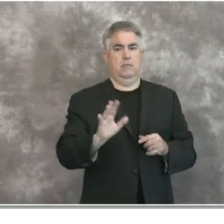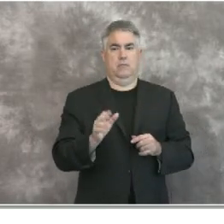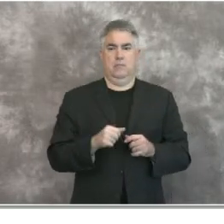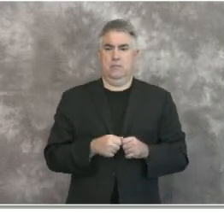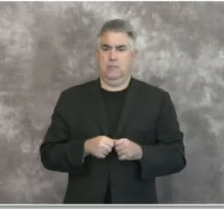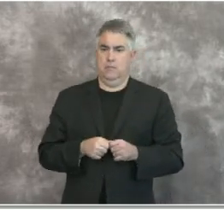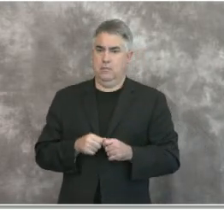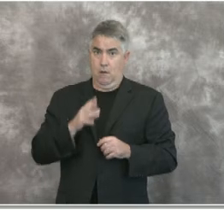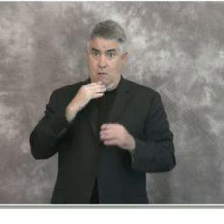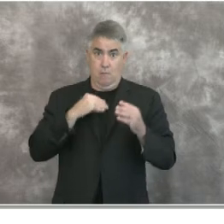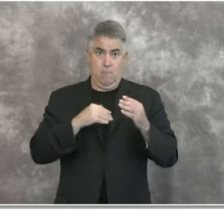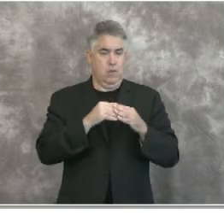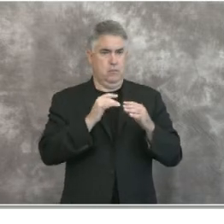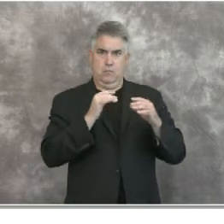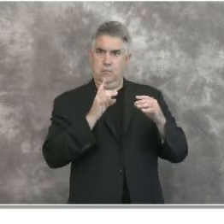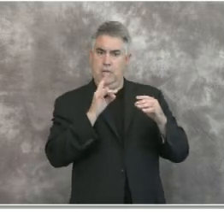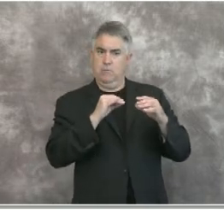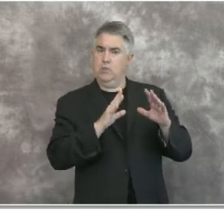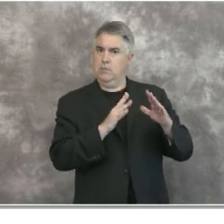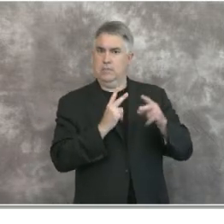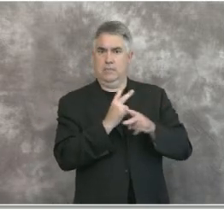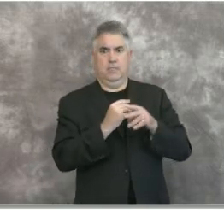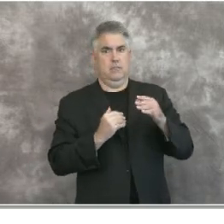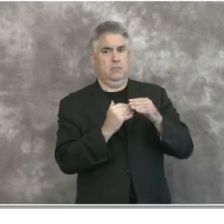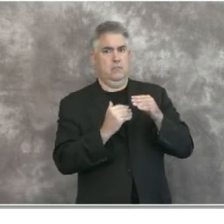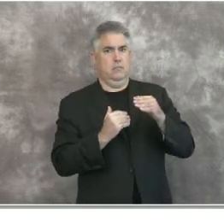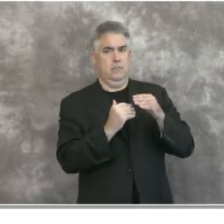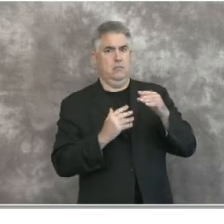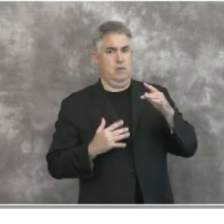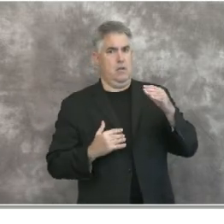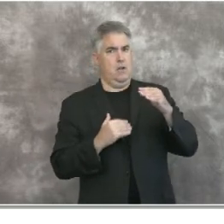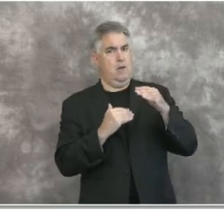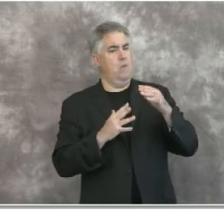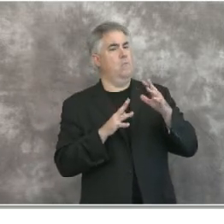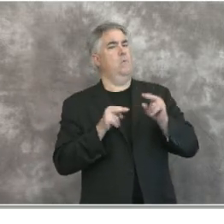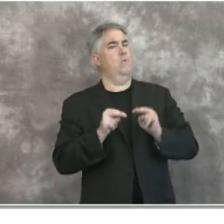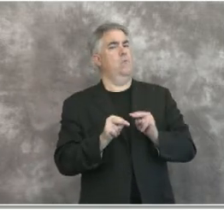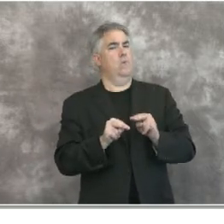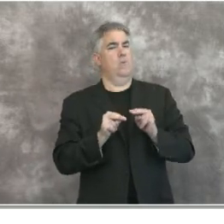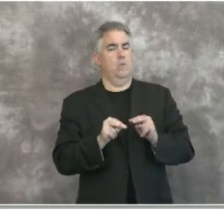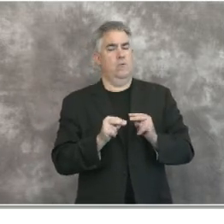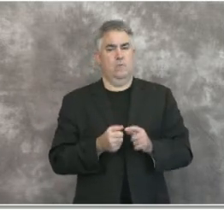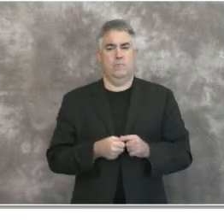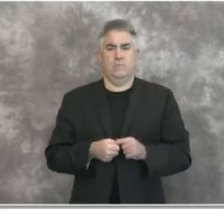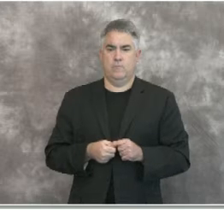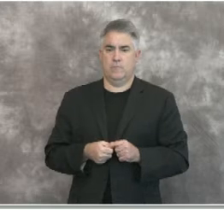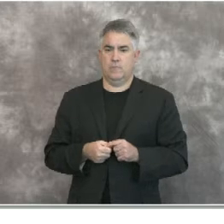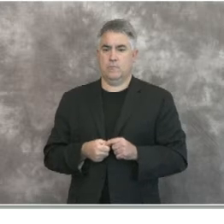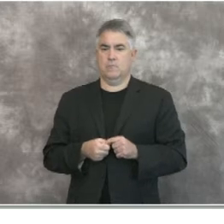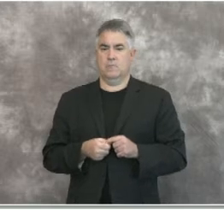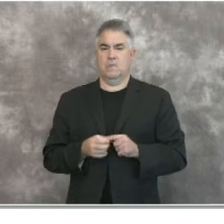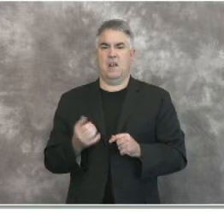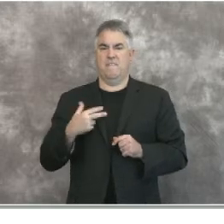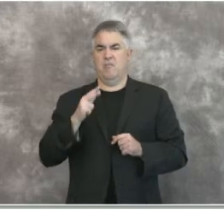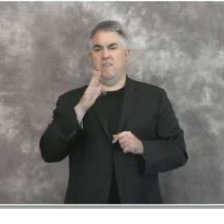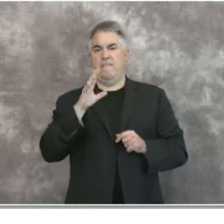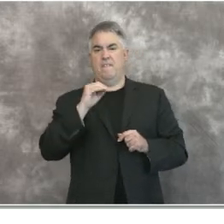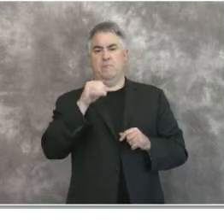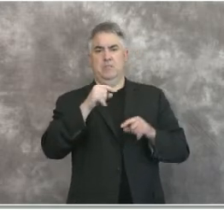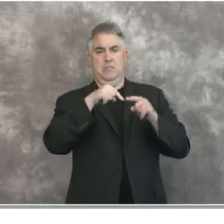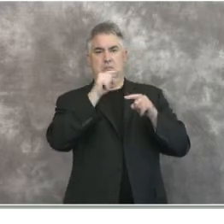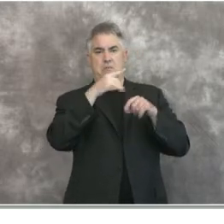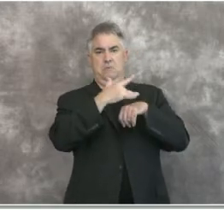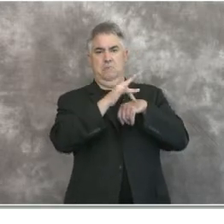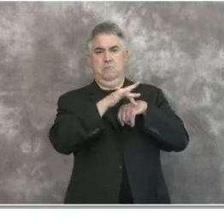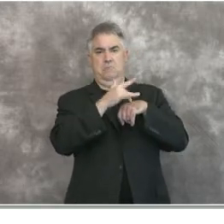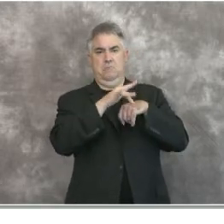80%, we would start to look at that, but well before that. Right now, we have 35% capacity